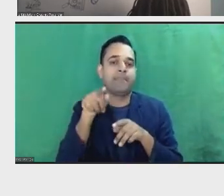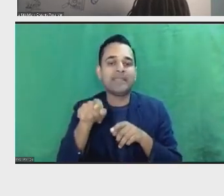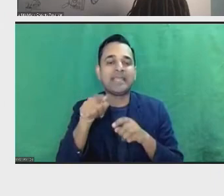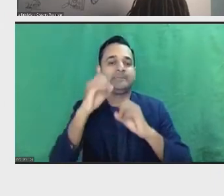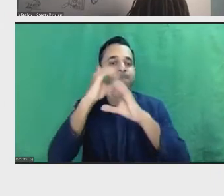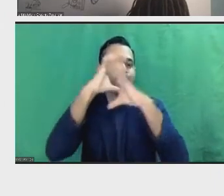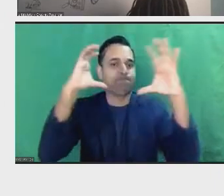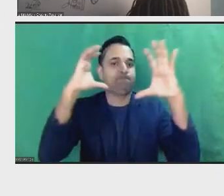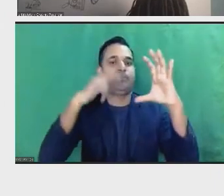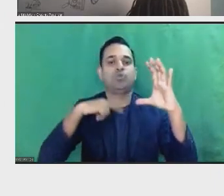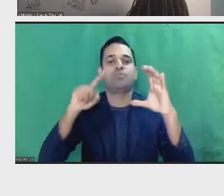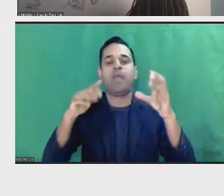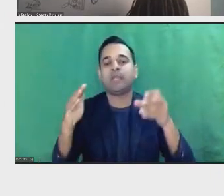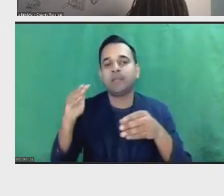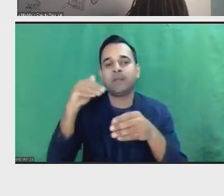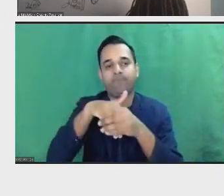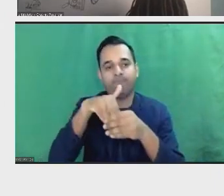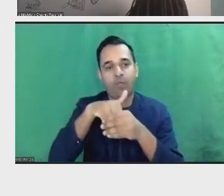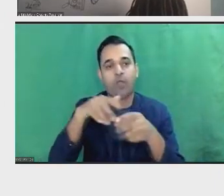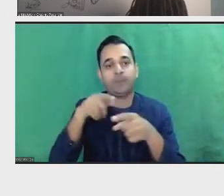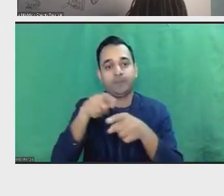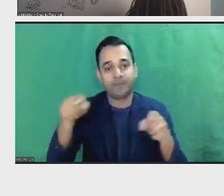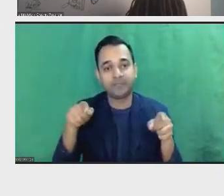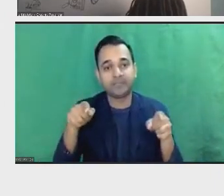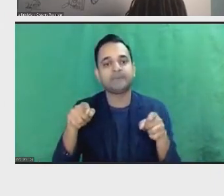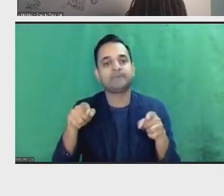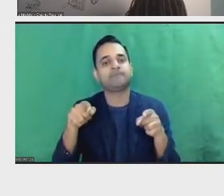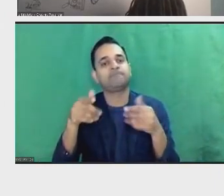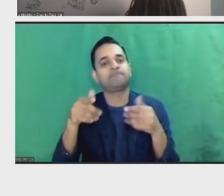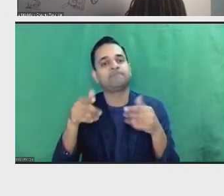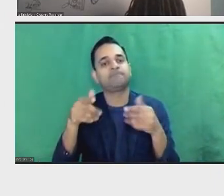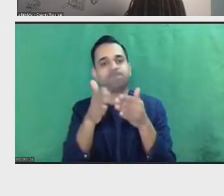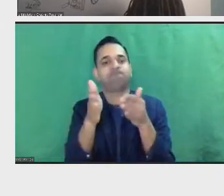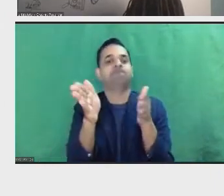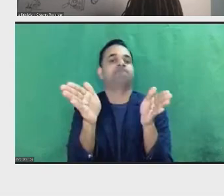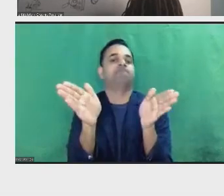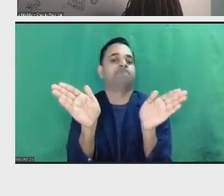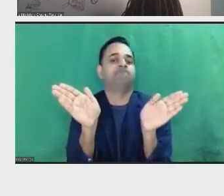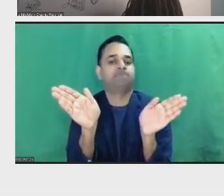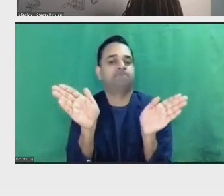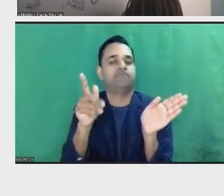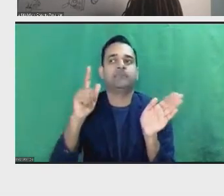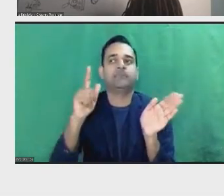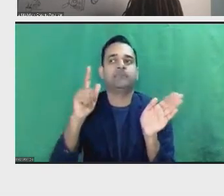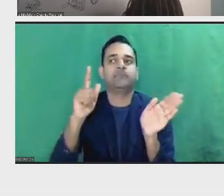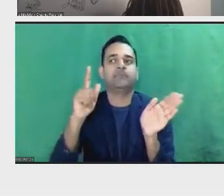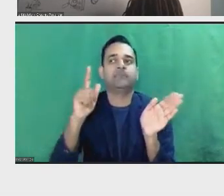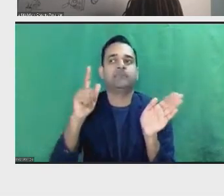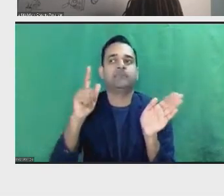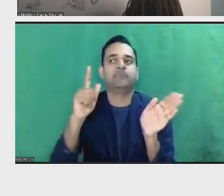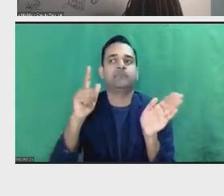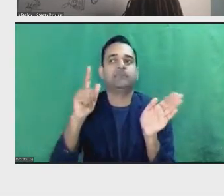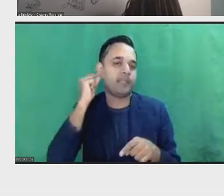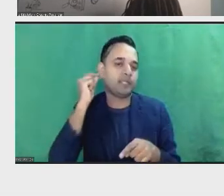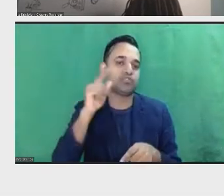of all gender. So this is where I think we need to go. I totally support the